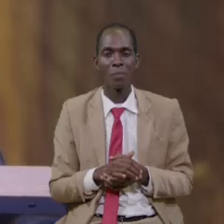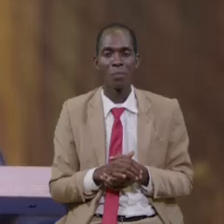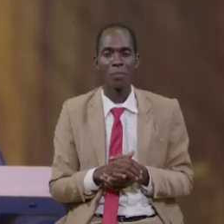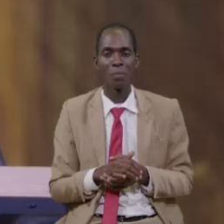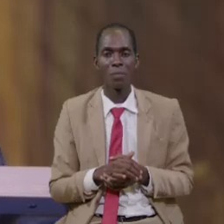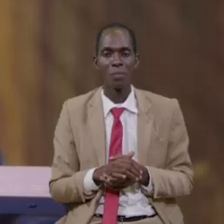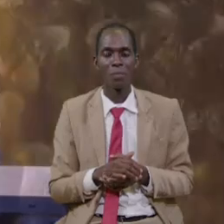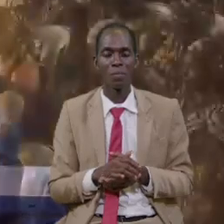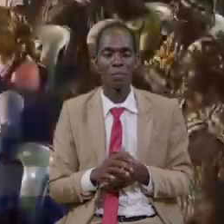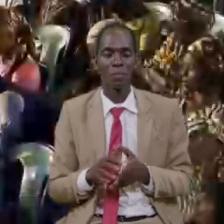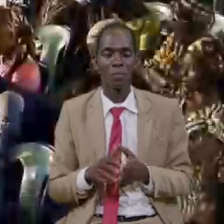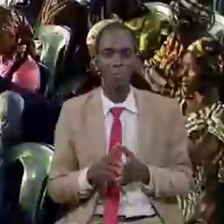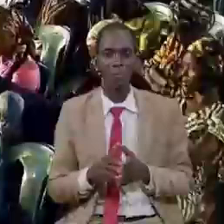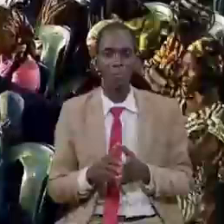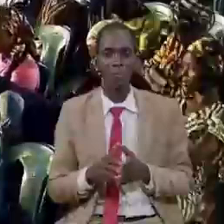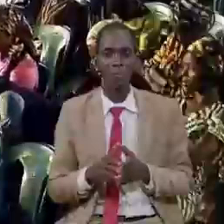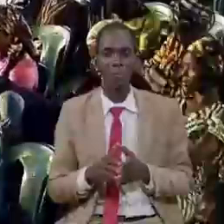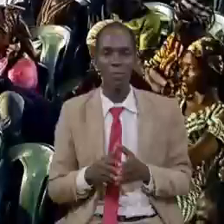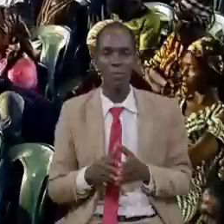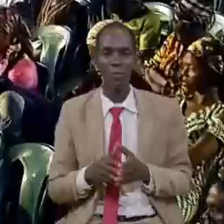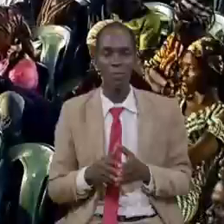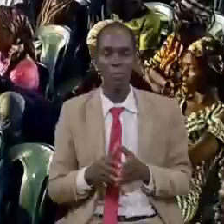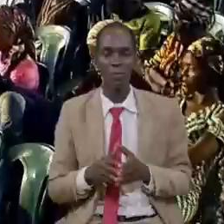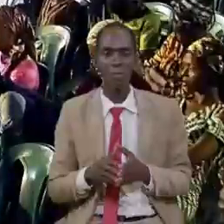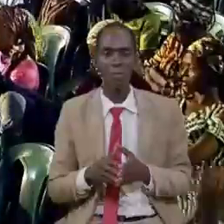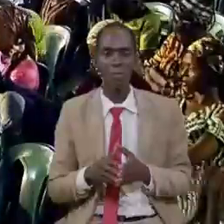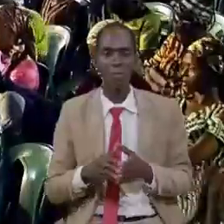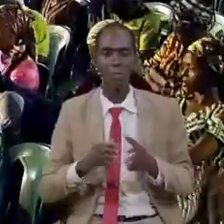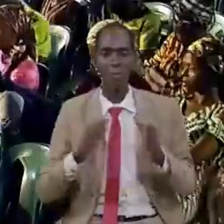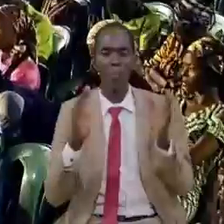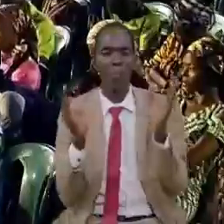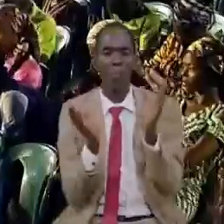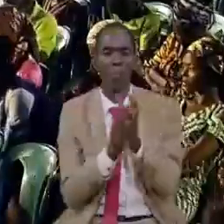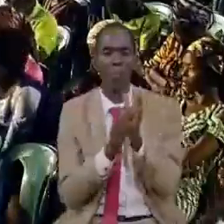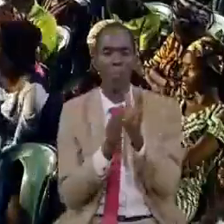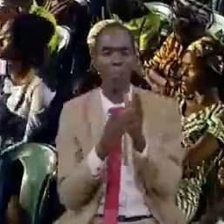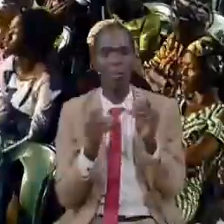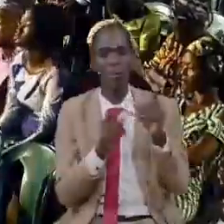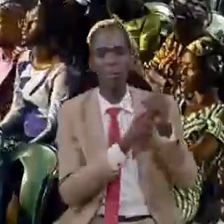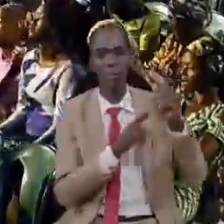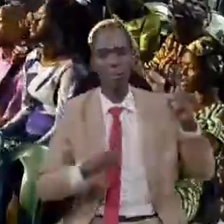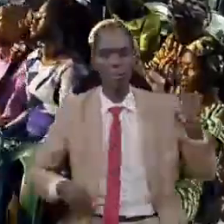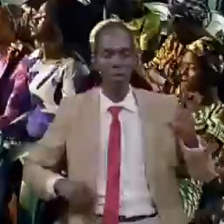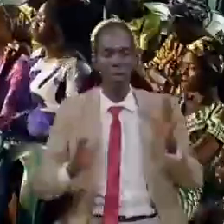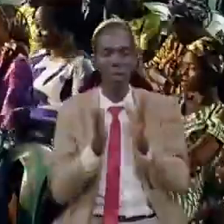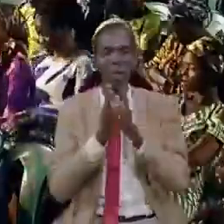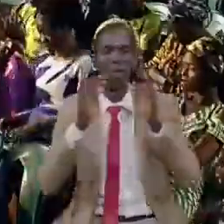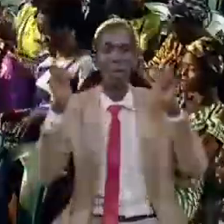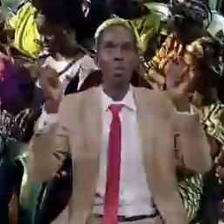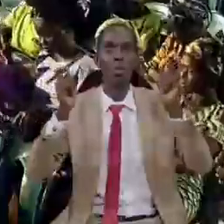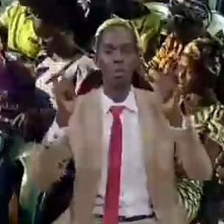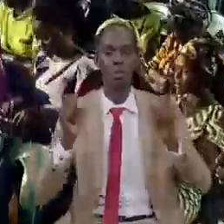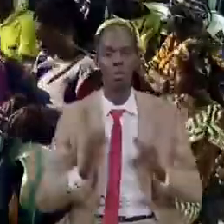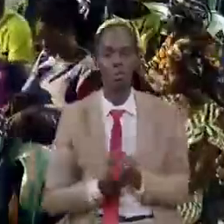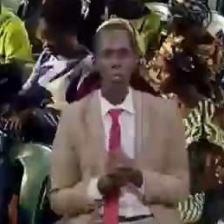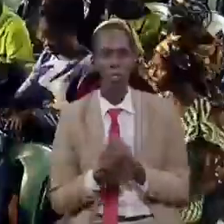you. Yes, God bless you. Praise the Lord. Everybody